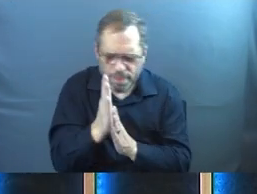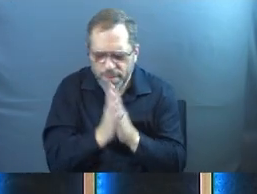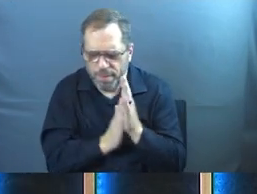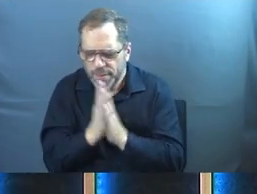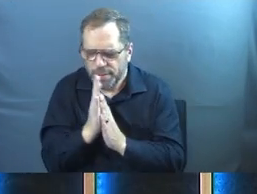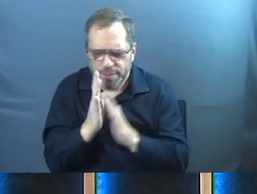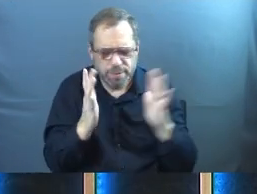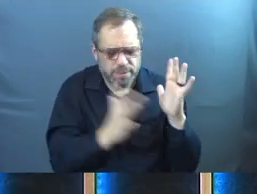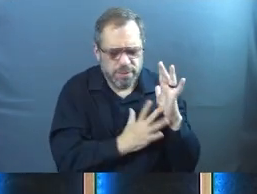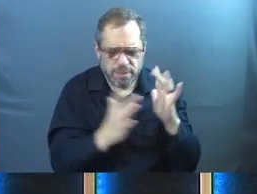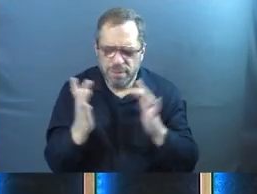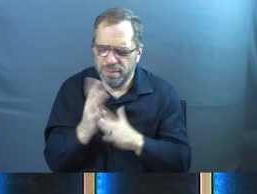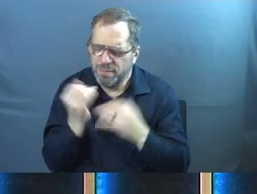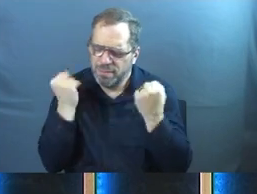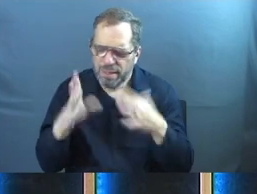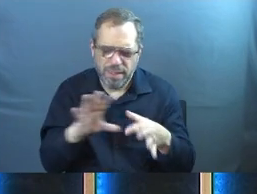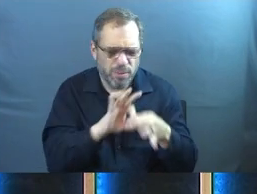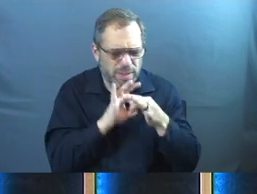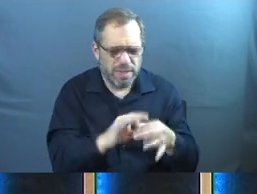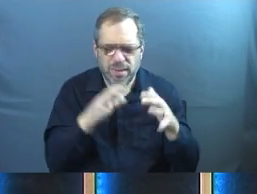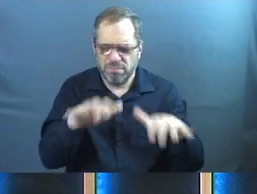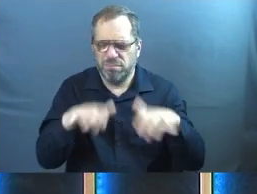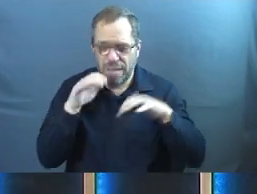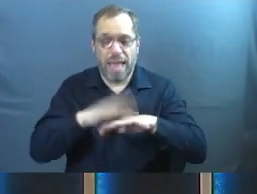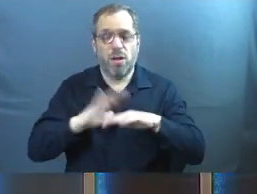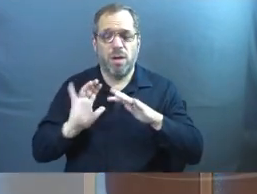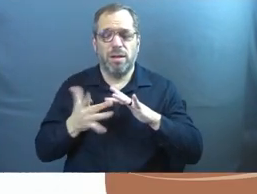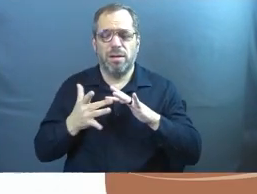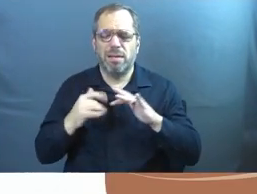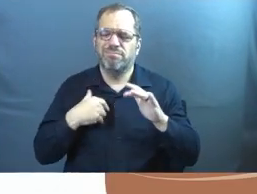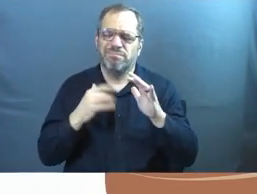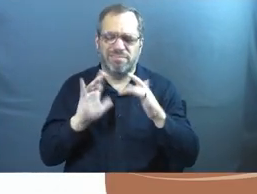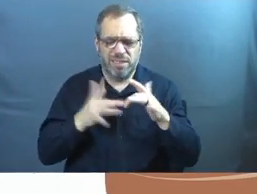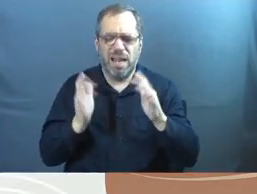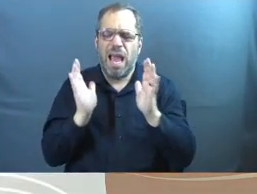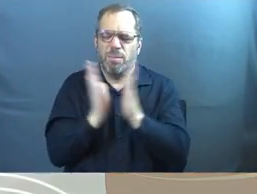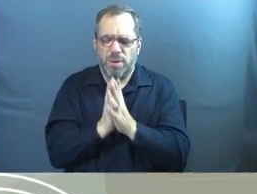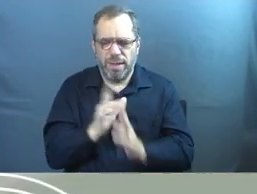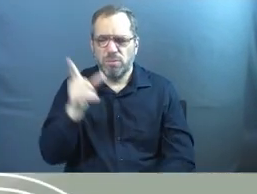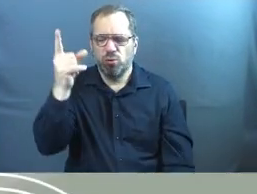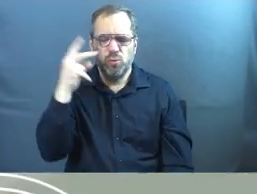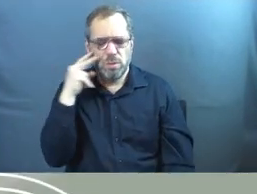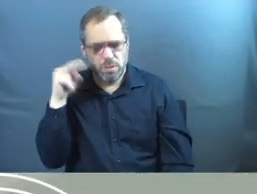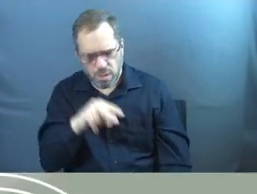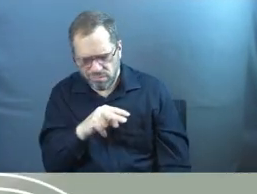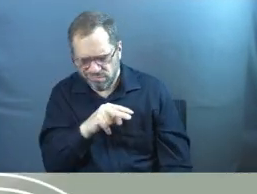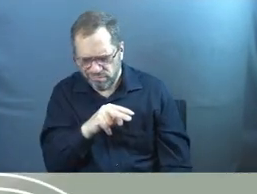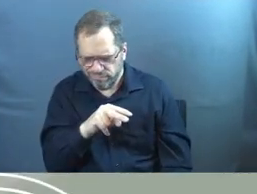Jesus, so many relationships in here in this room and online, God. I pray, Lord, that you would see them.